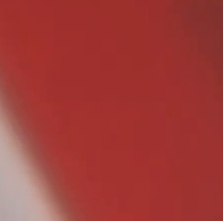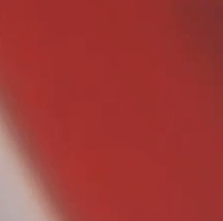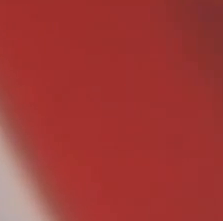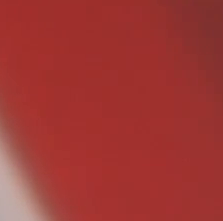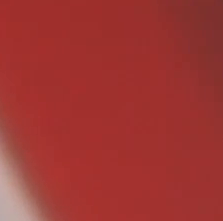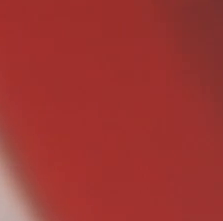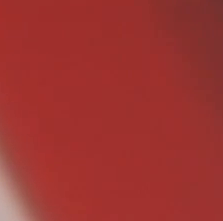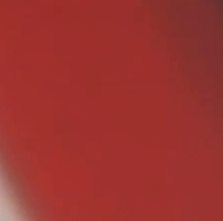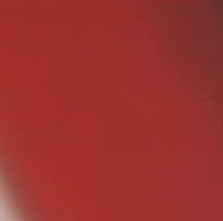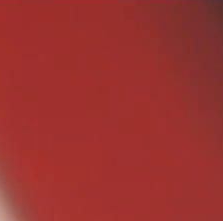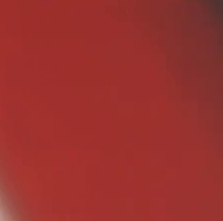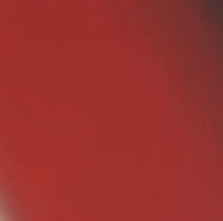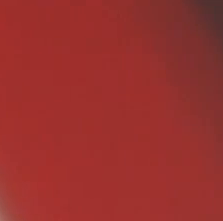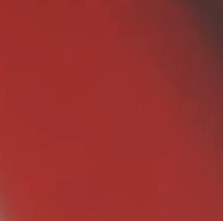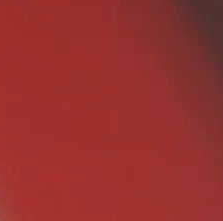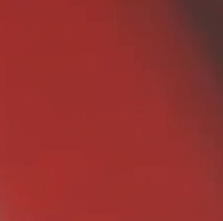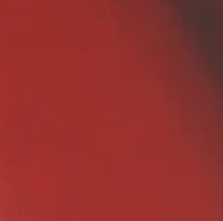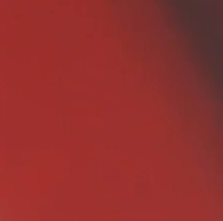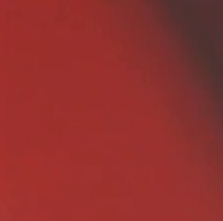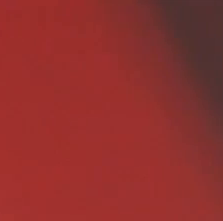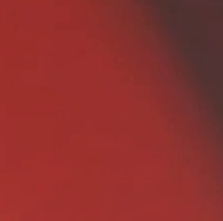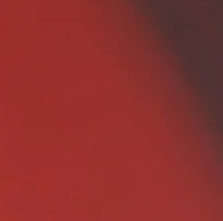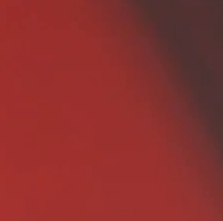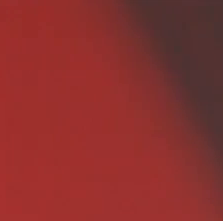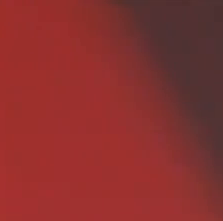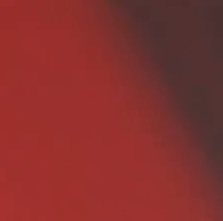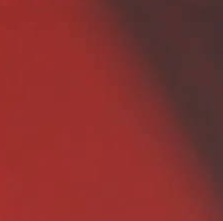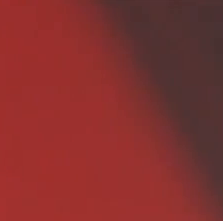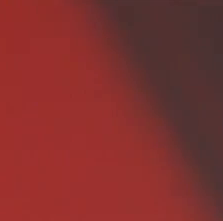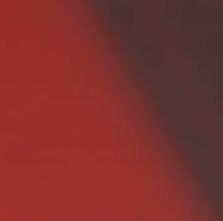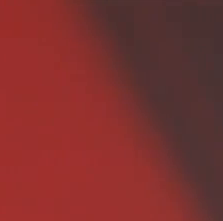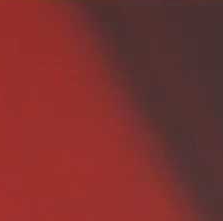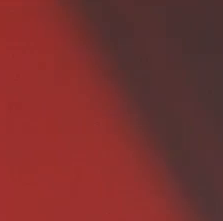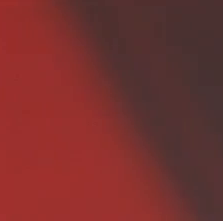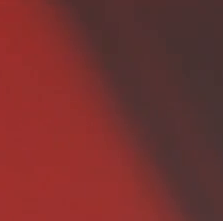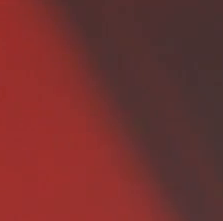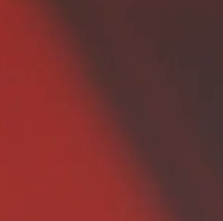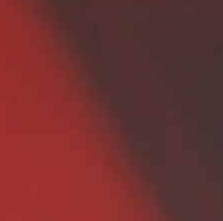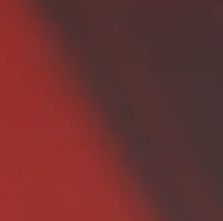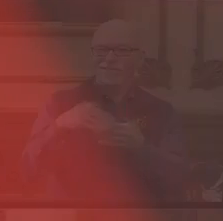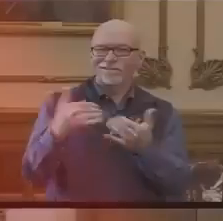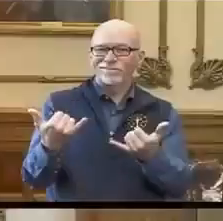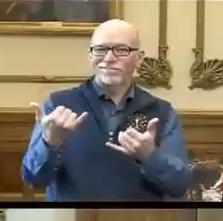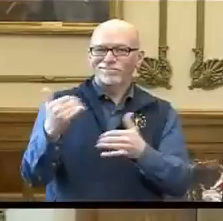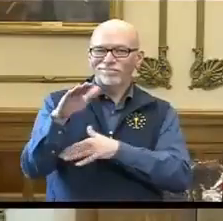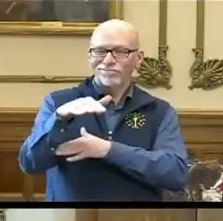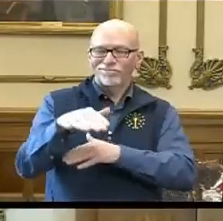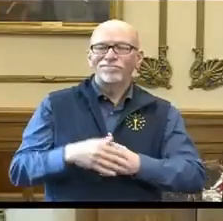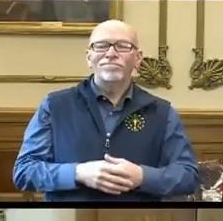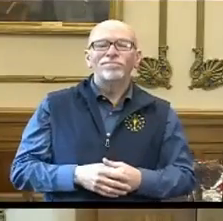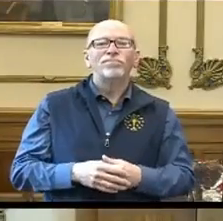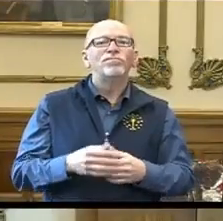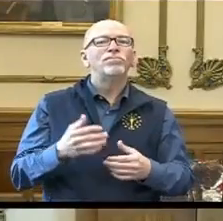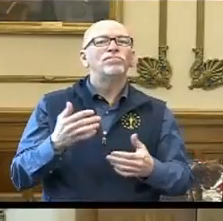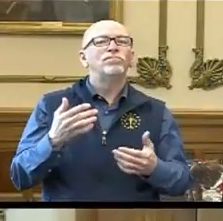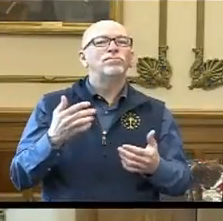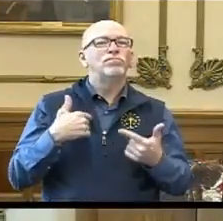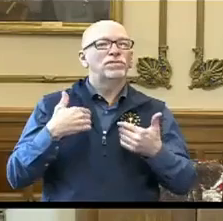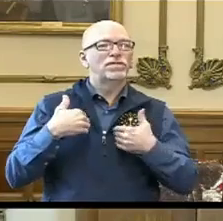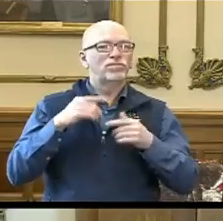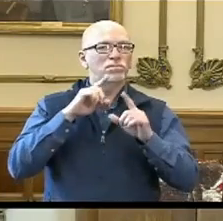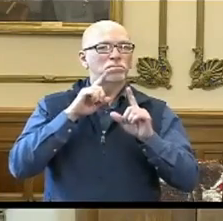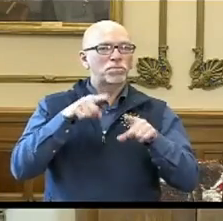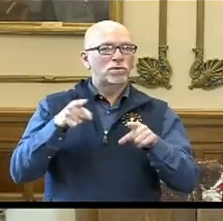Holcomb is going to deliver his daily briefing on the coronavirus pandemic here in our state. This after new cases that came out this morning